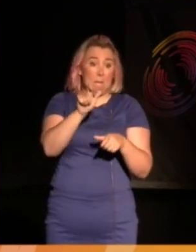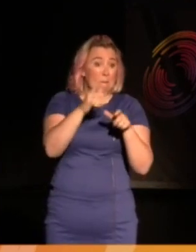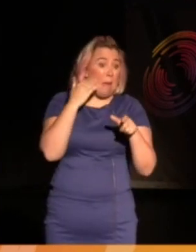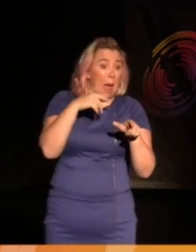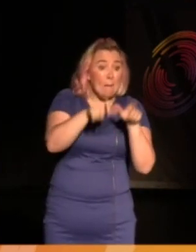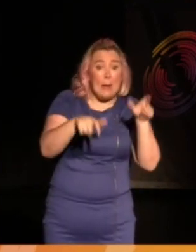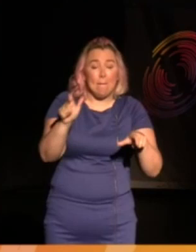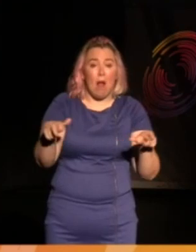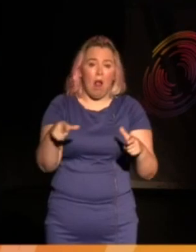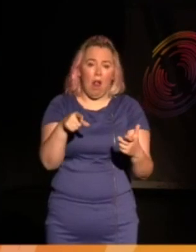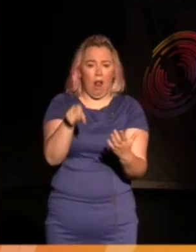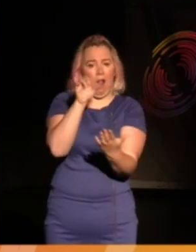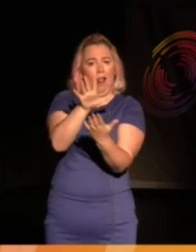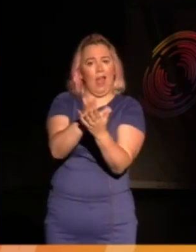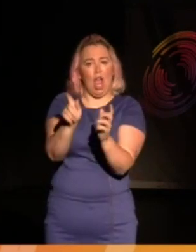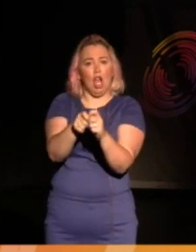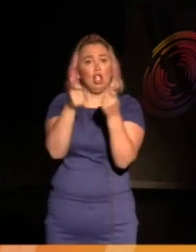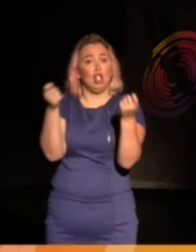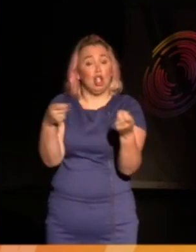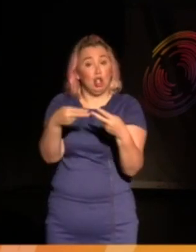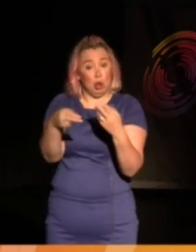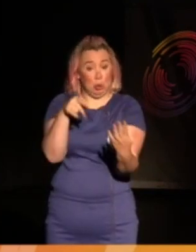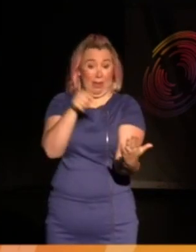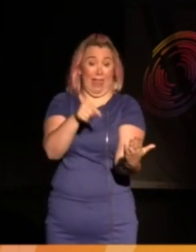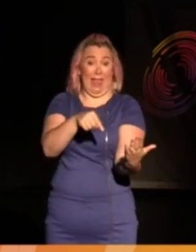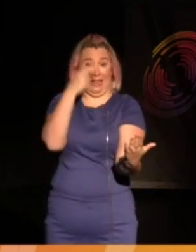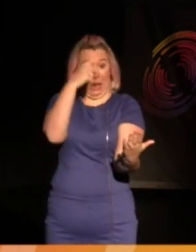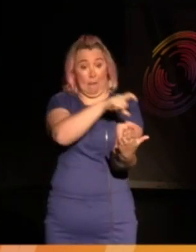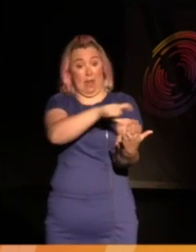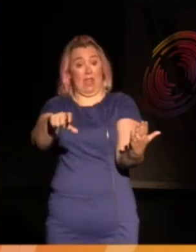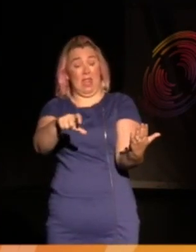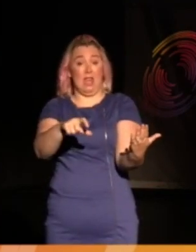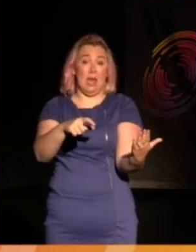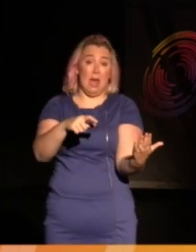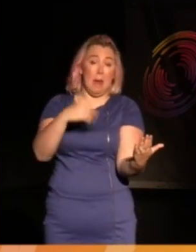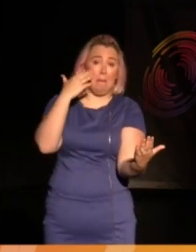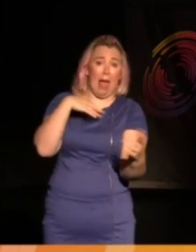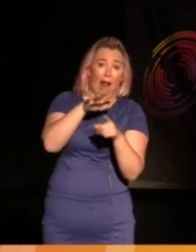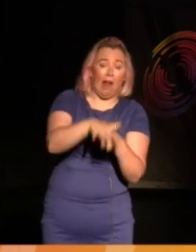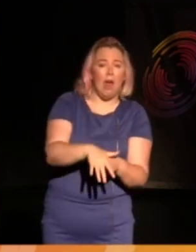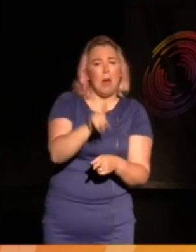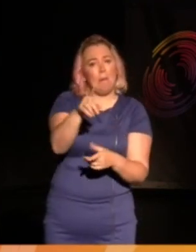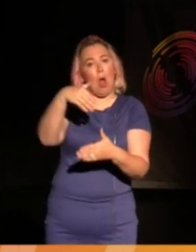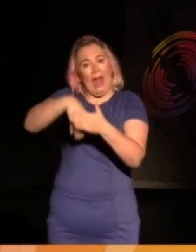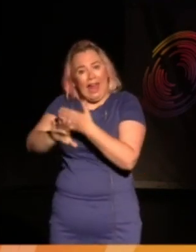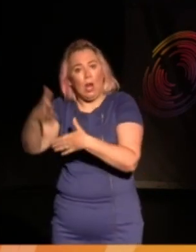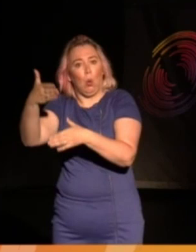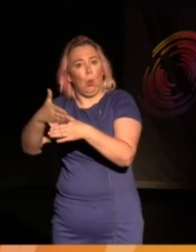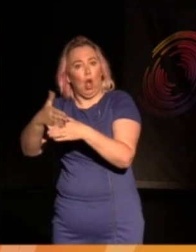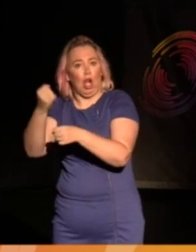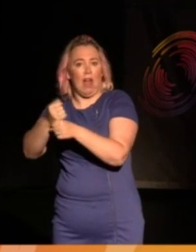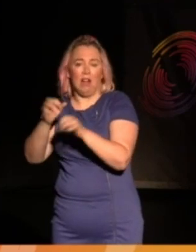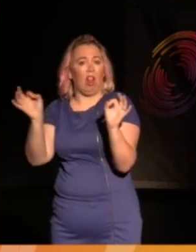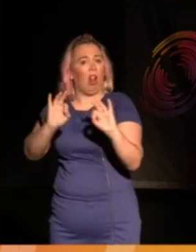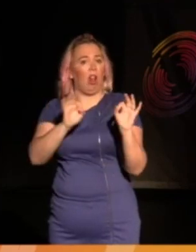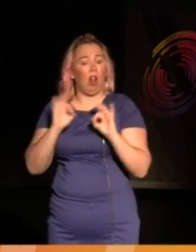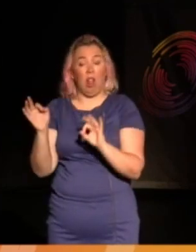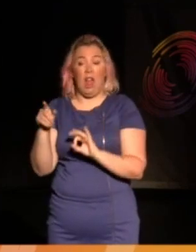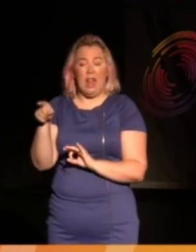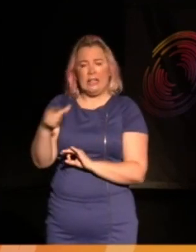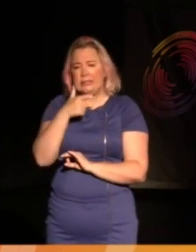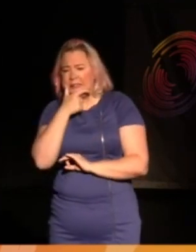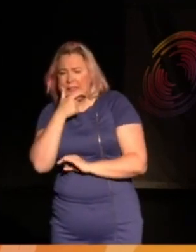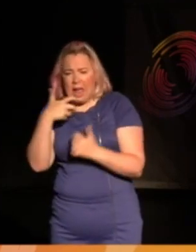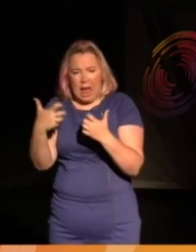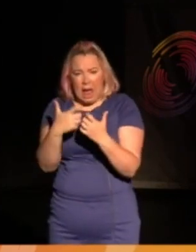always in the news, but rarely in the newsrooms. The Scott Trust, which owns The Guardian, wanted to offer a correction,